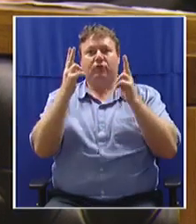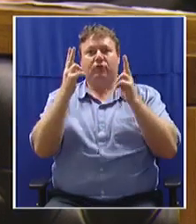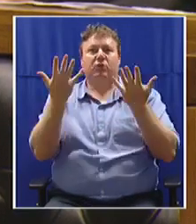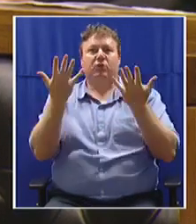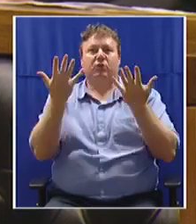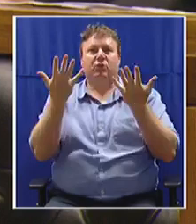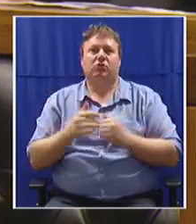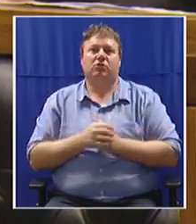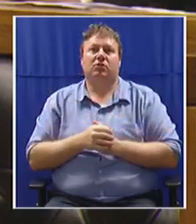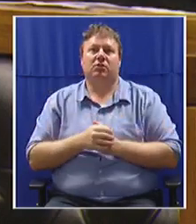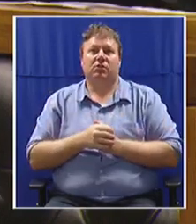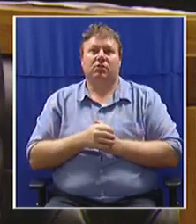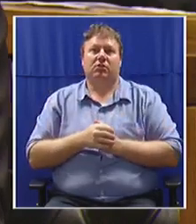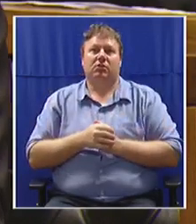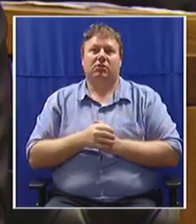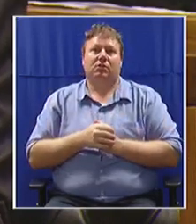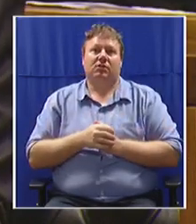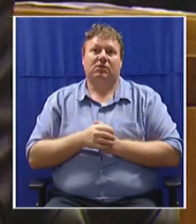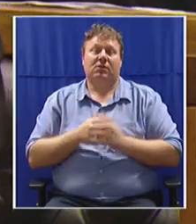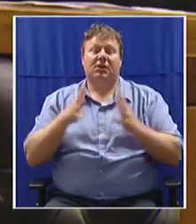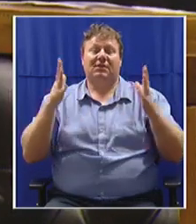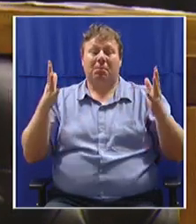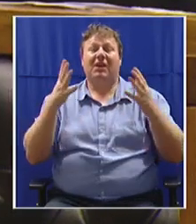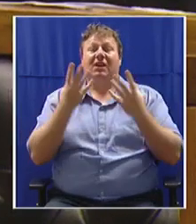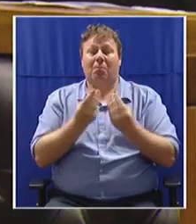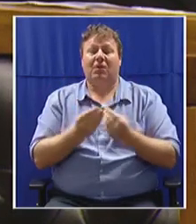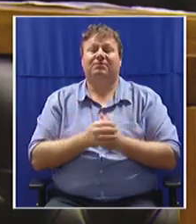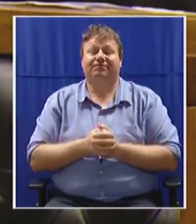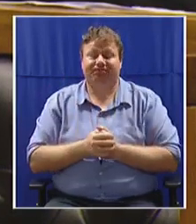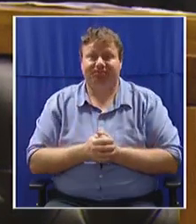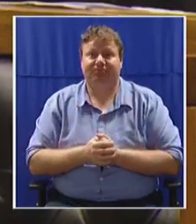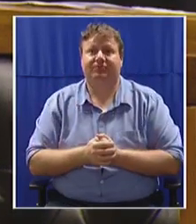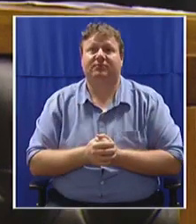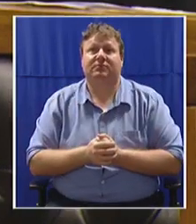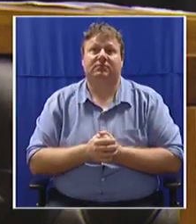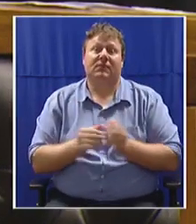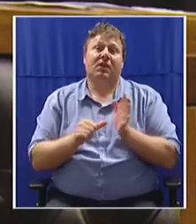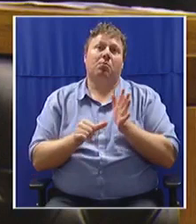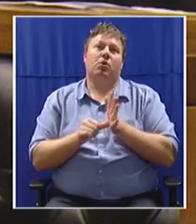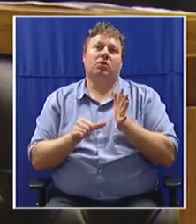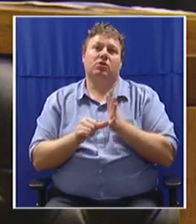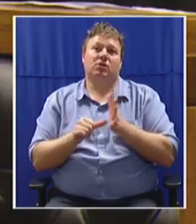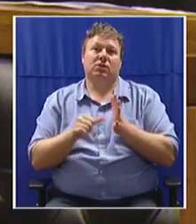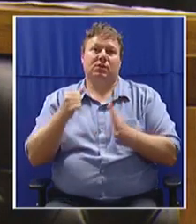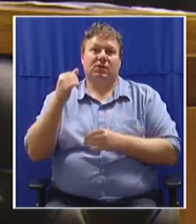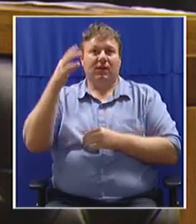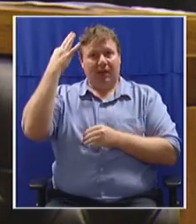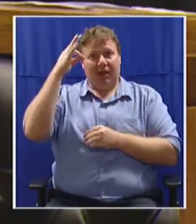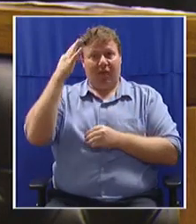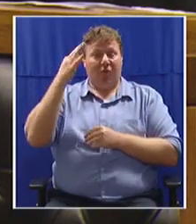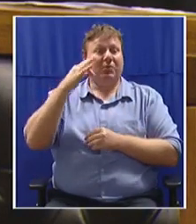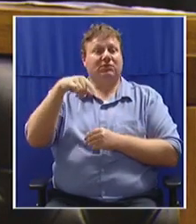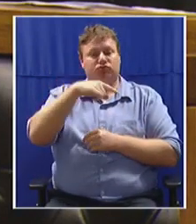Well, it's a big number. It's a big number. It's important that as government, probably we